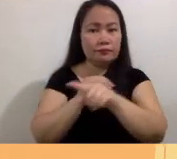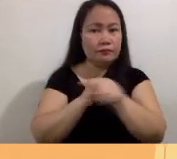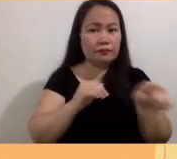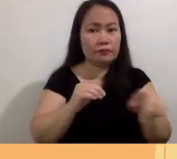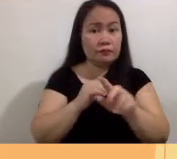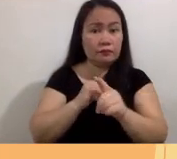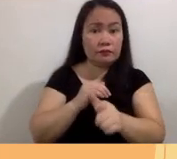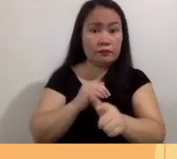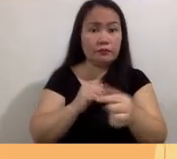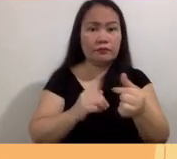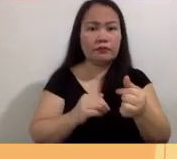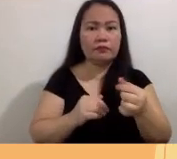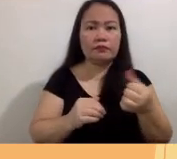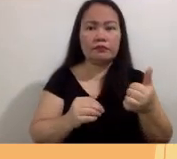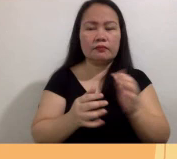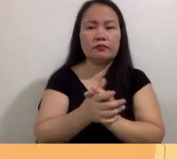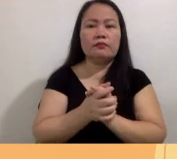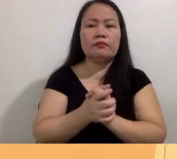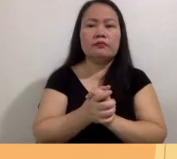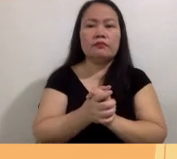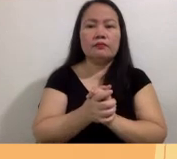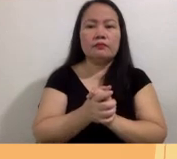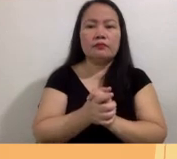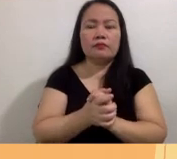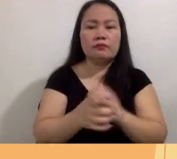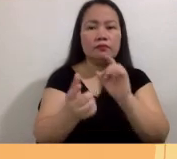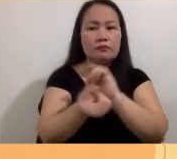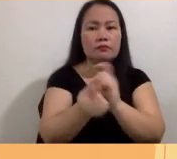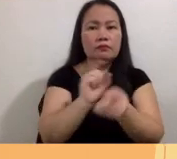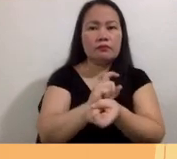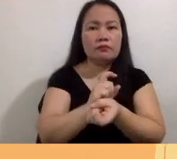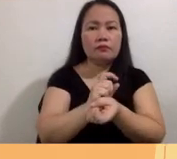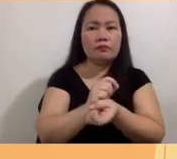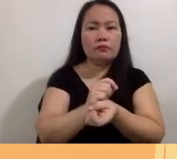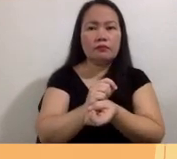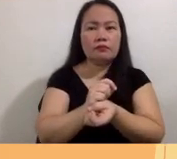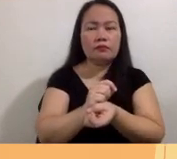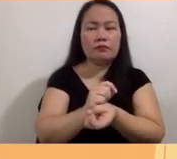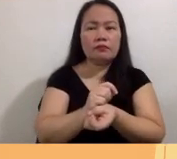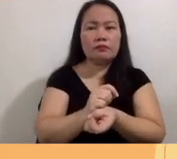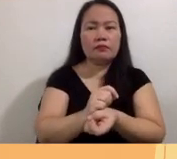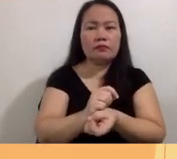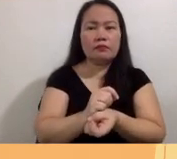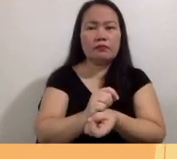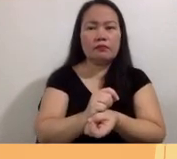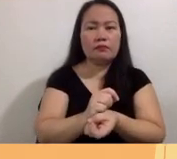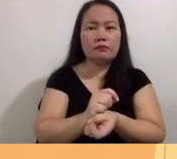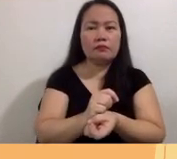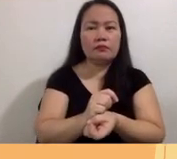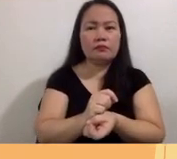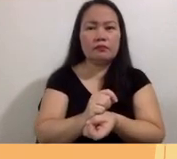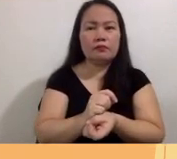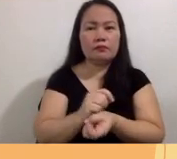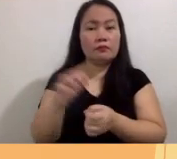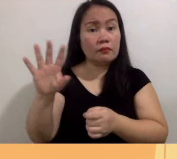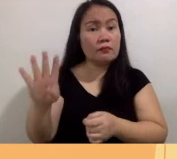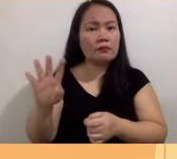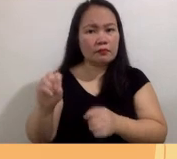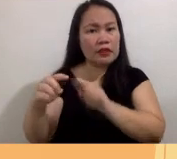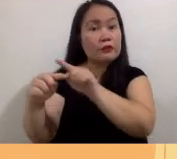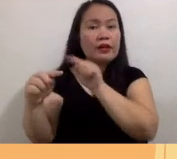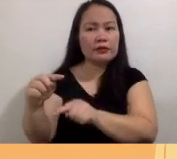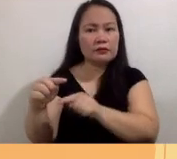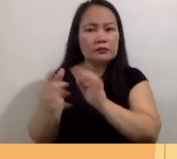R is 20. So, ayan siya. So, sinasubstitute na natin yung nakuha nating sagot. So, 80 over 20, that